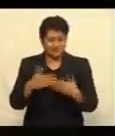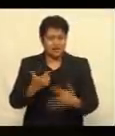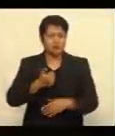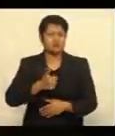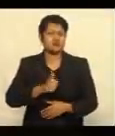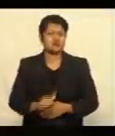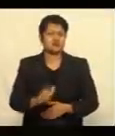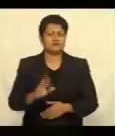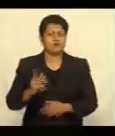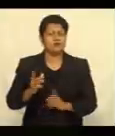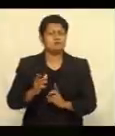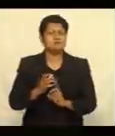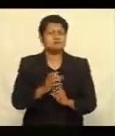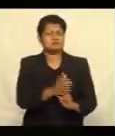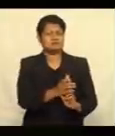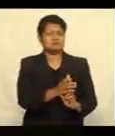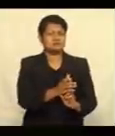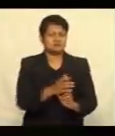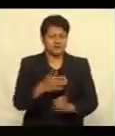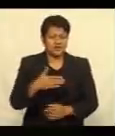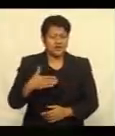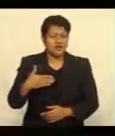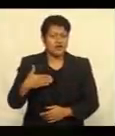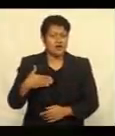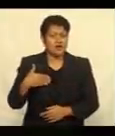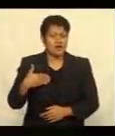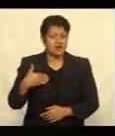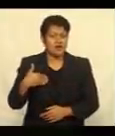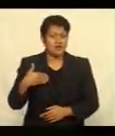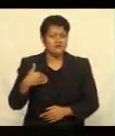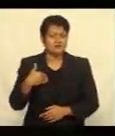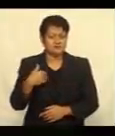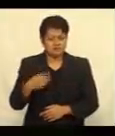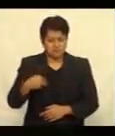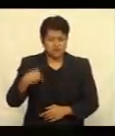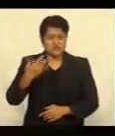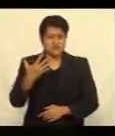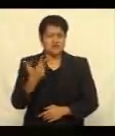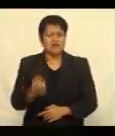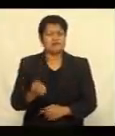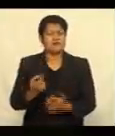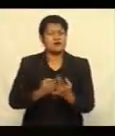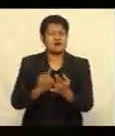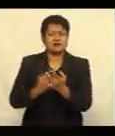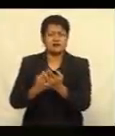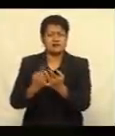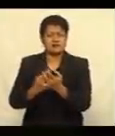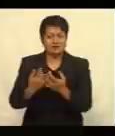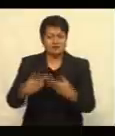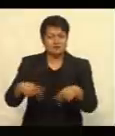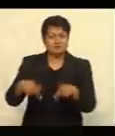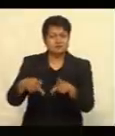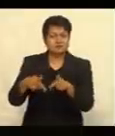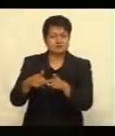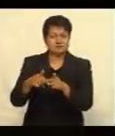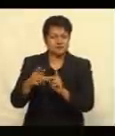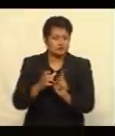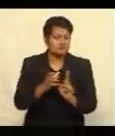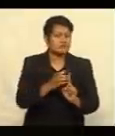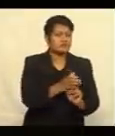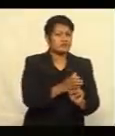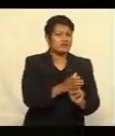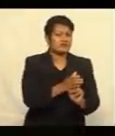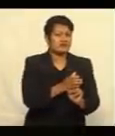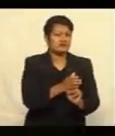facilities. However, the health ministry have other contingency plans for other centers for isolation and quarantine. Now,